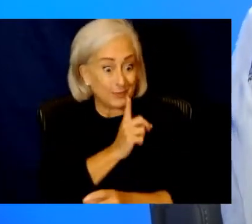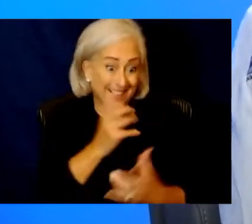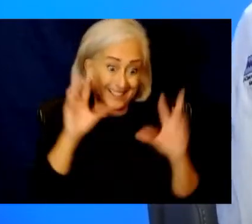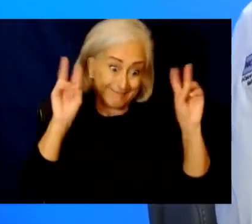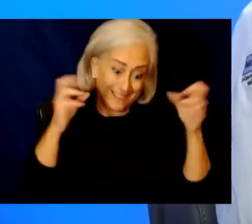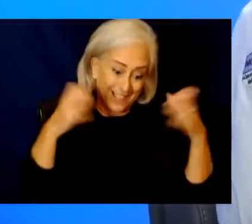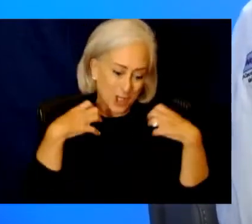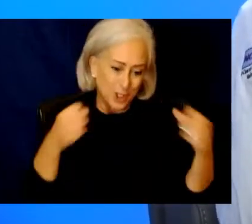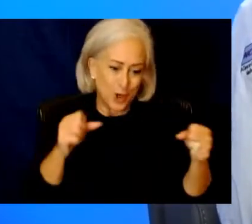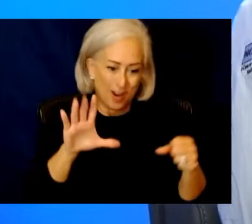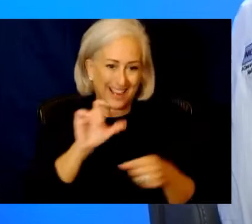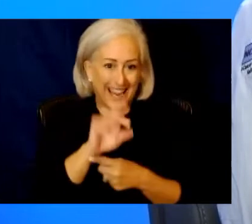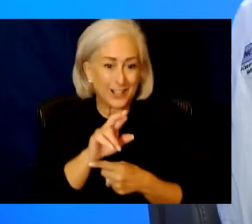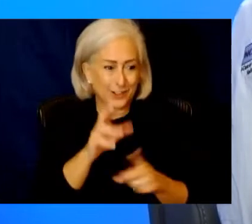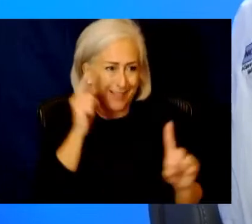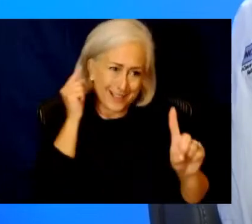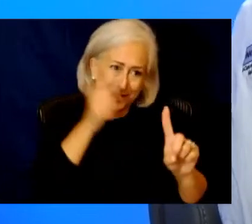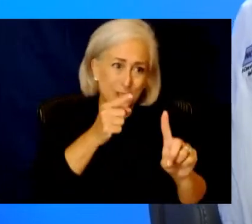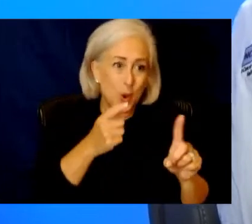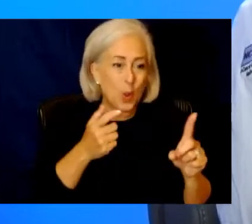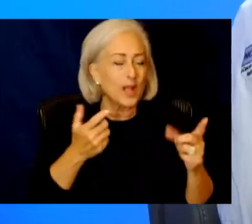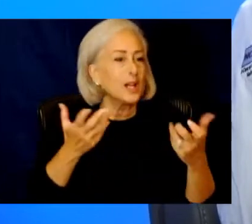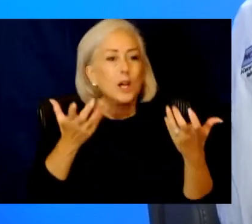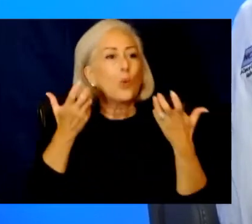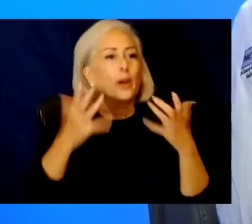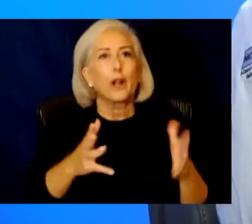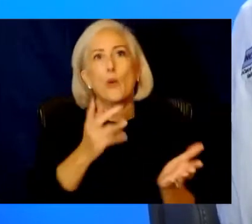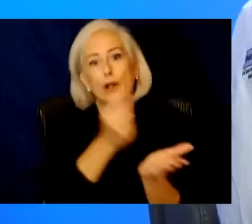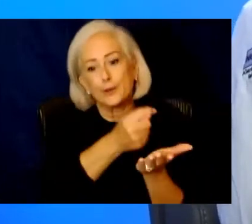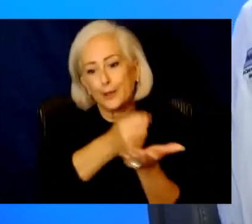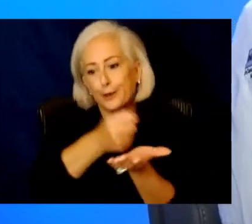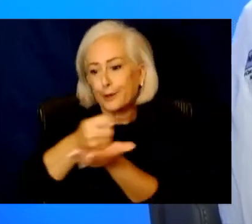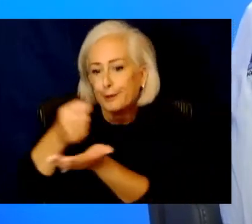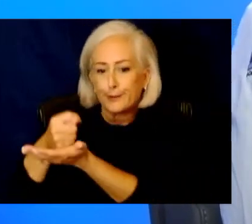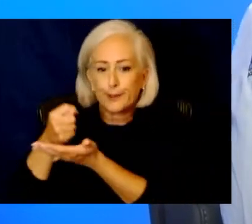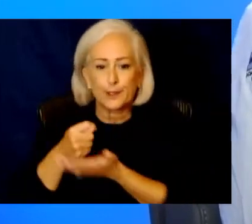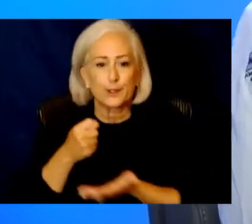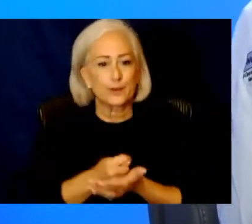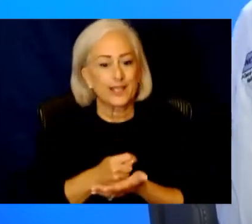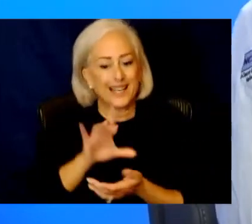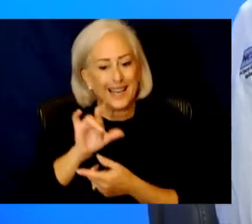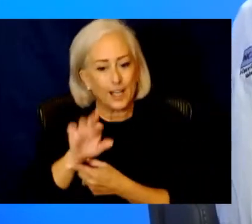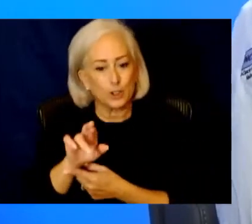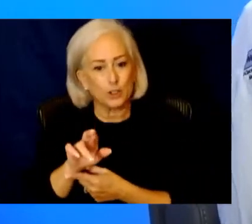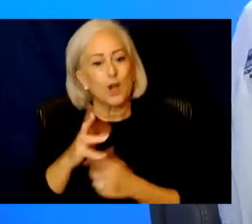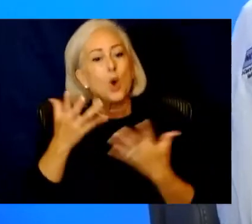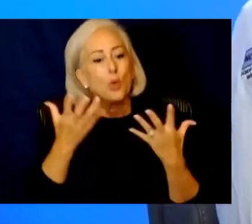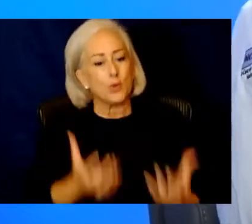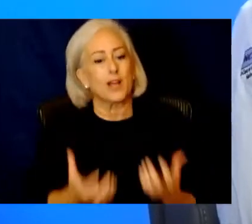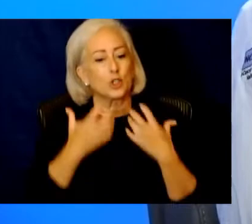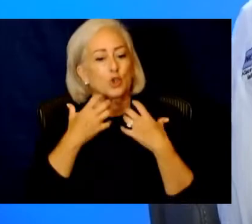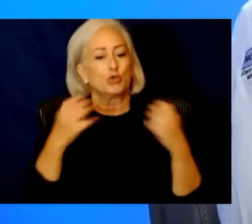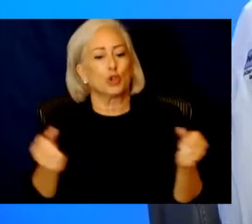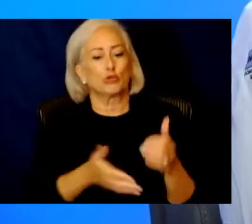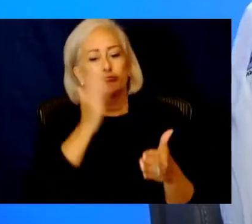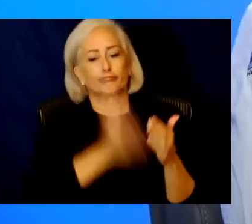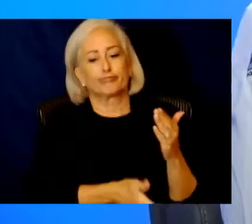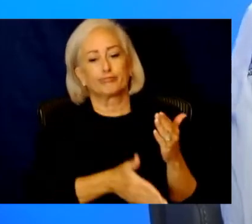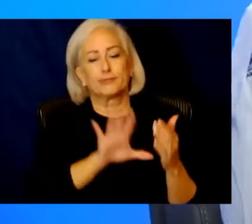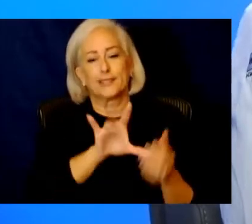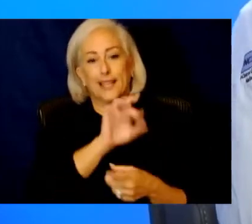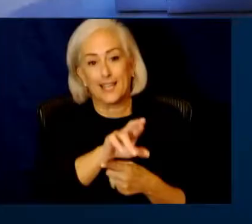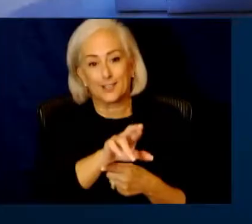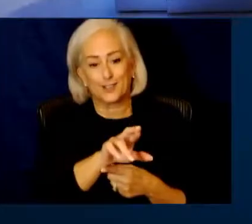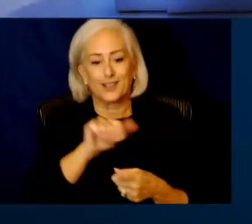want to do. We don't want to just treat cancer. We want to cure cancer. And I think this is a very good step in the